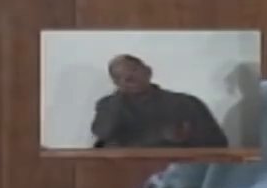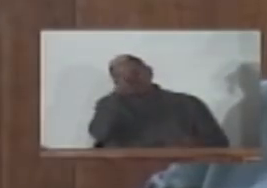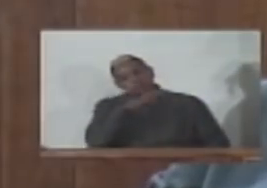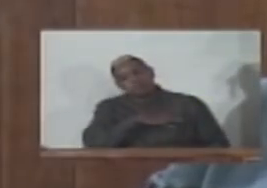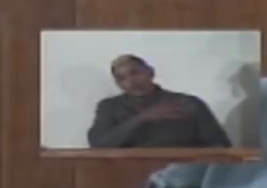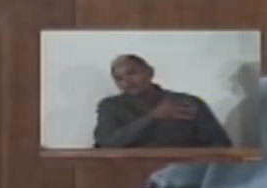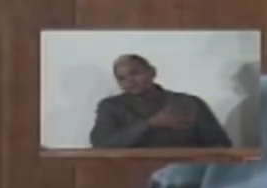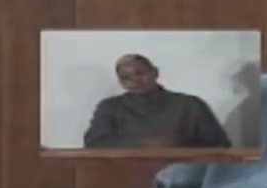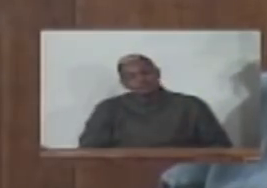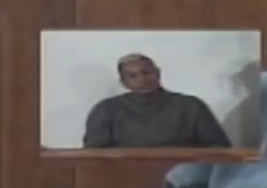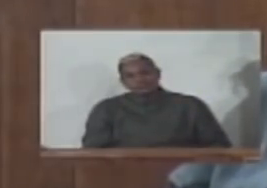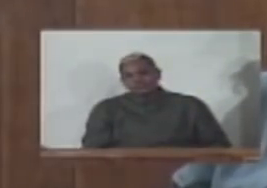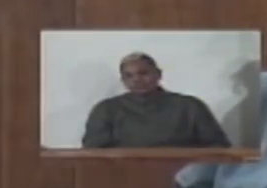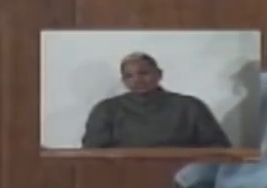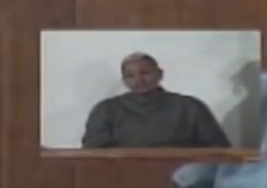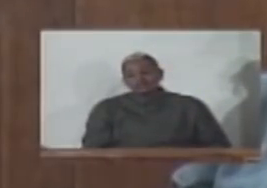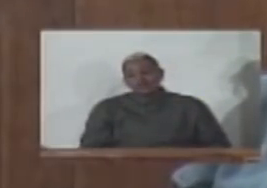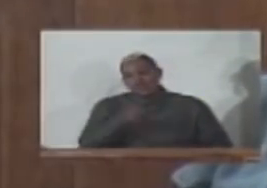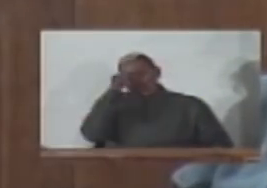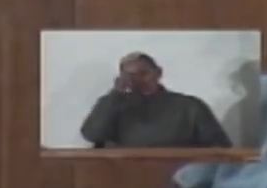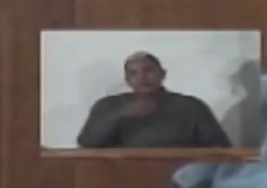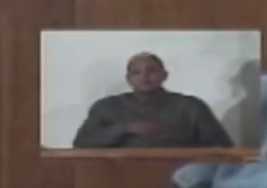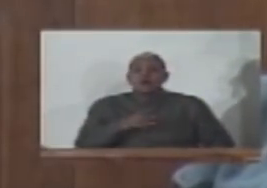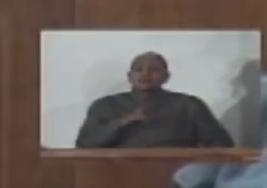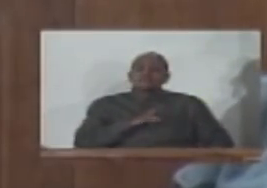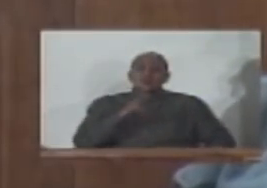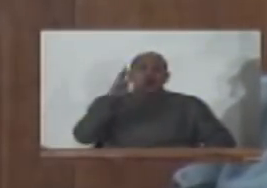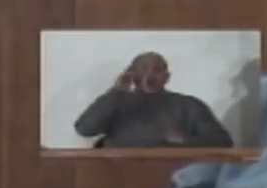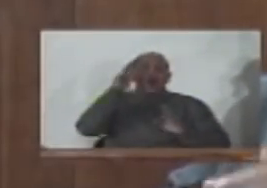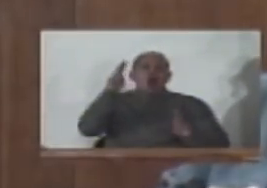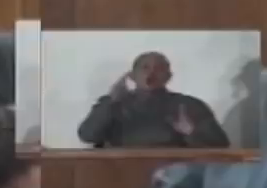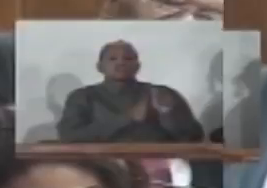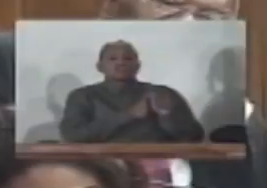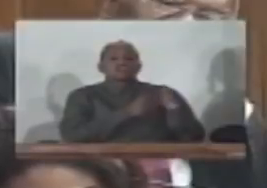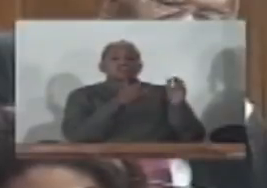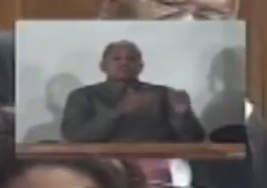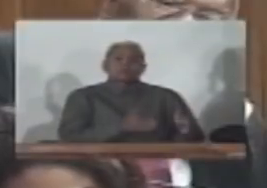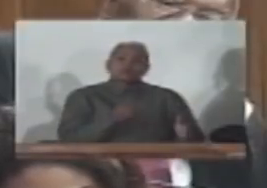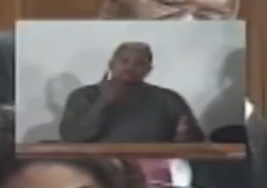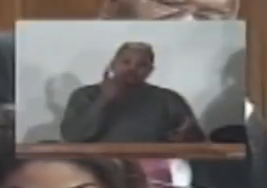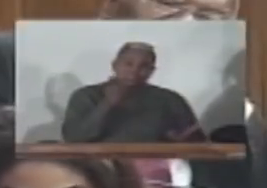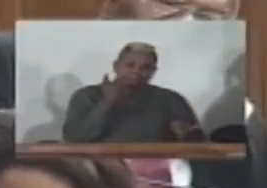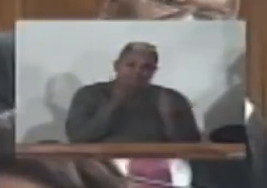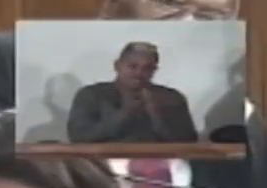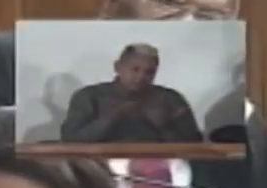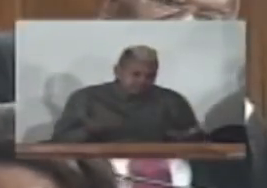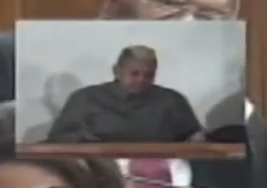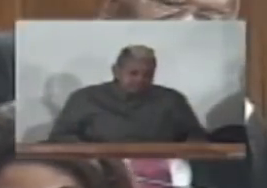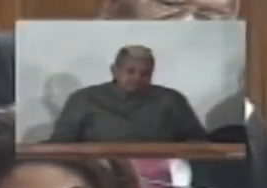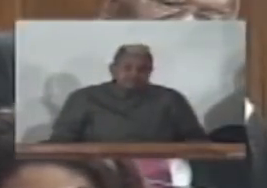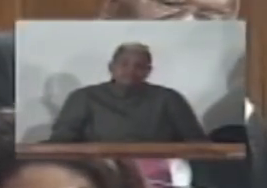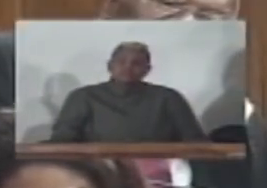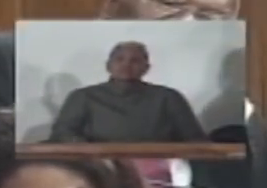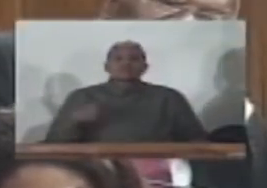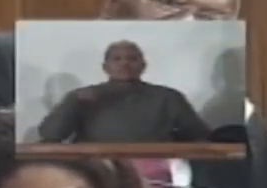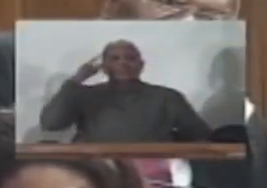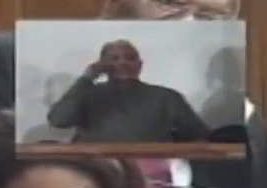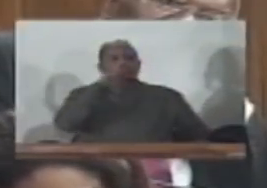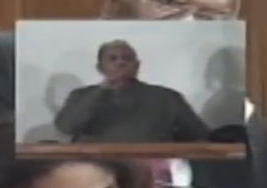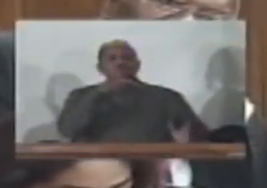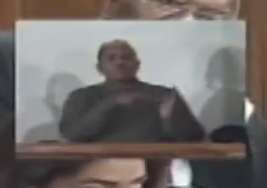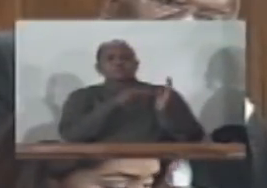man, a man of great honor, integrity, dignity. I think his reputation